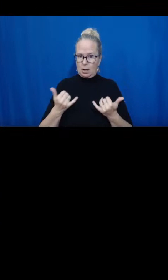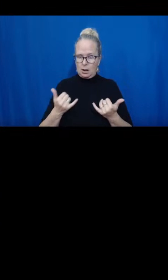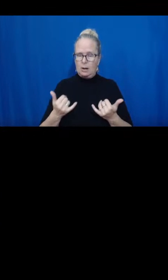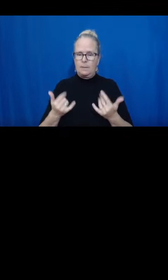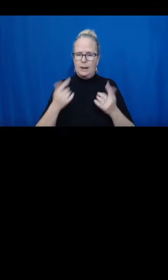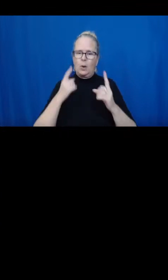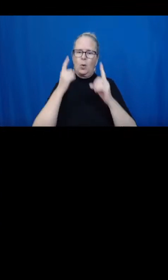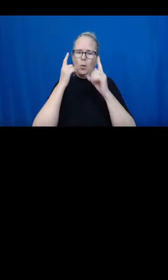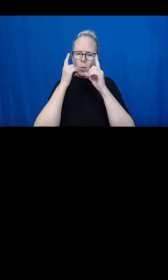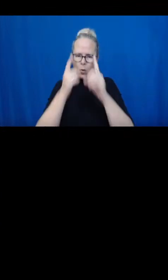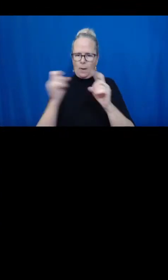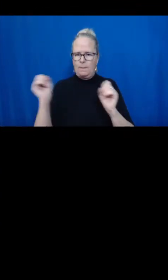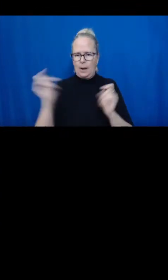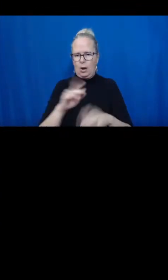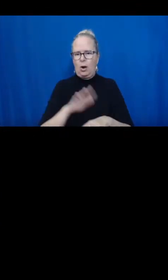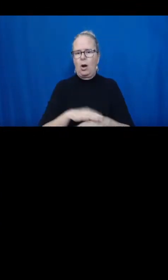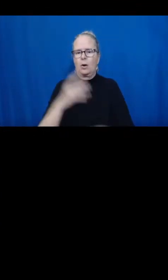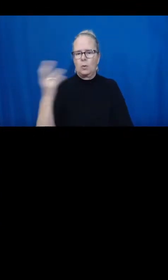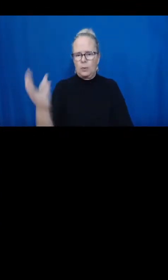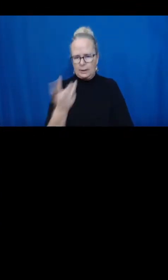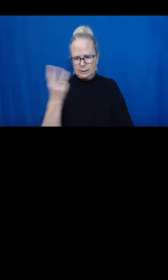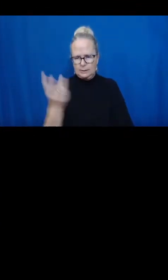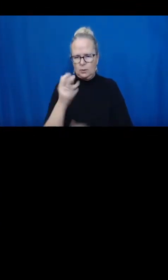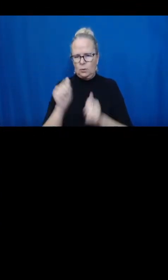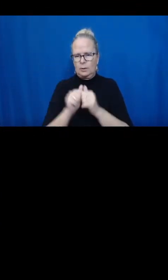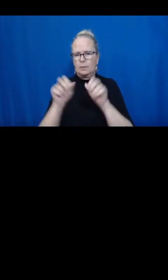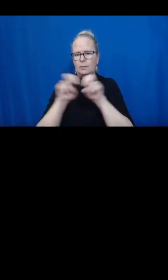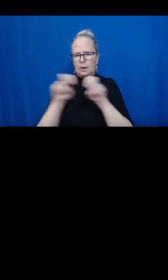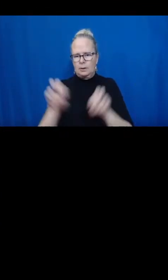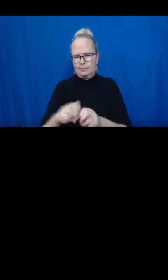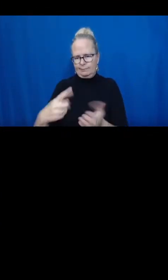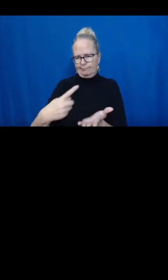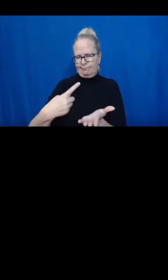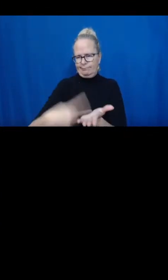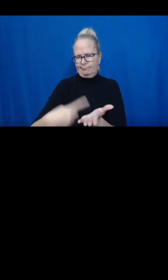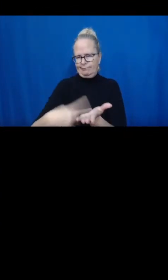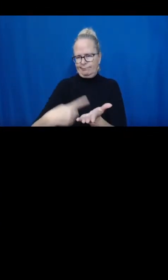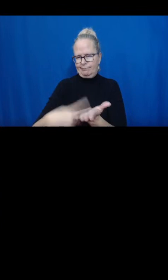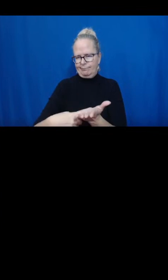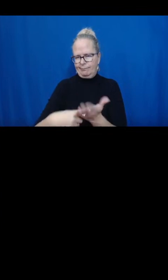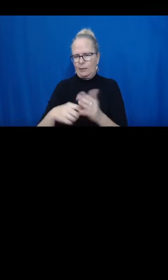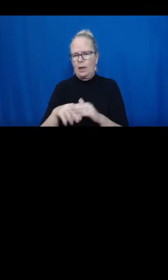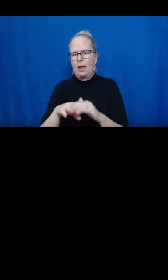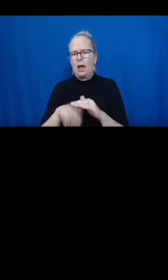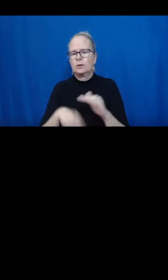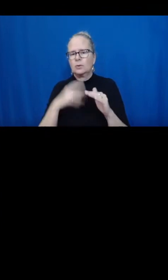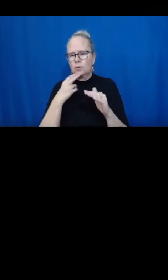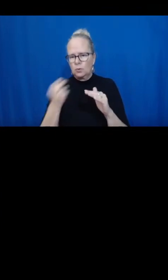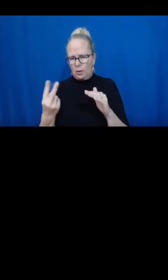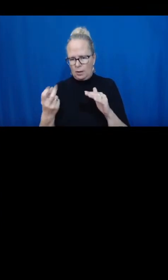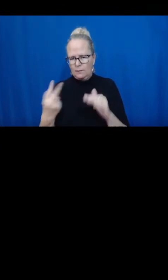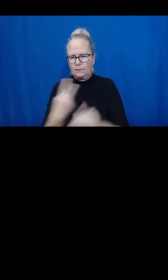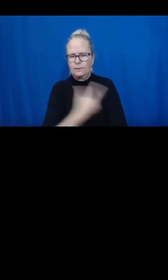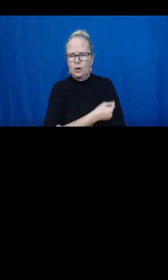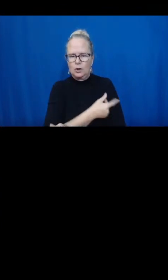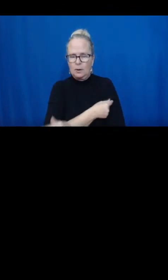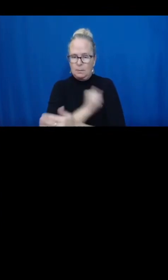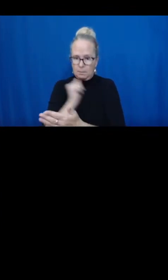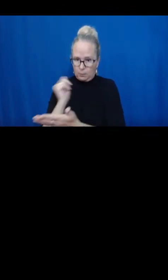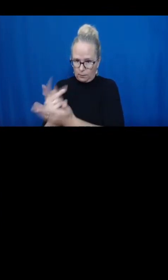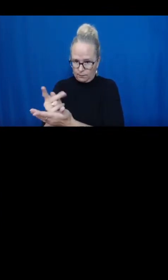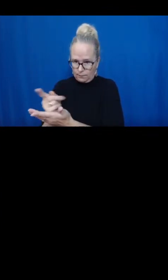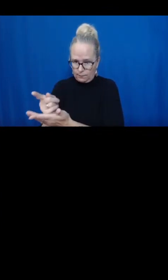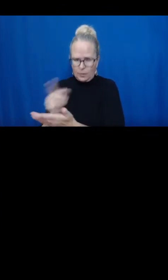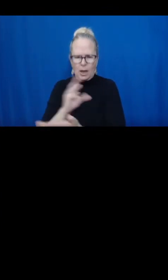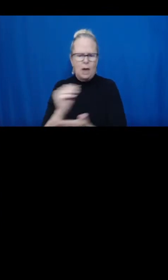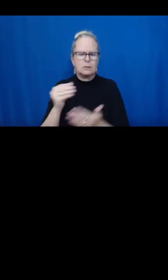I say attempt as a realist who knows that the situation changes frequently. But currently, the coalition is aiming to be back